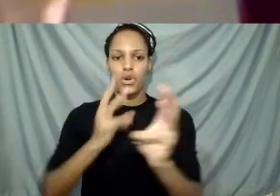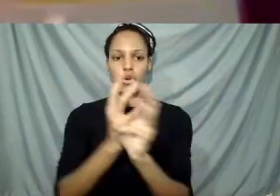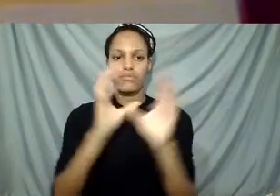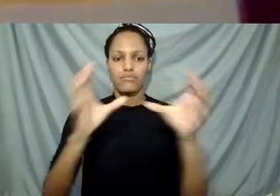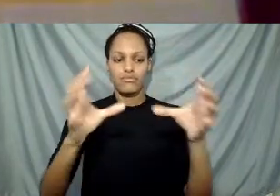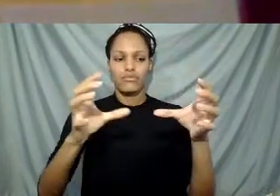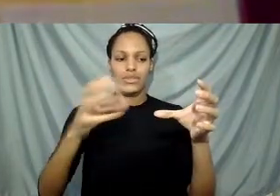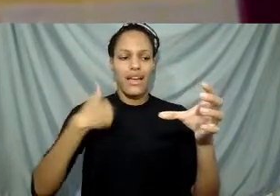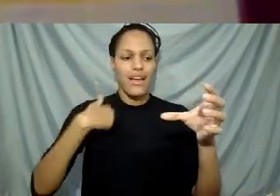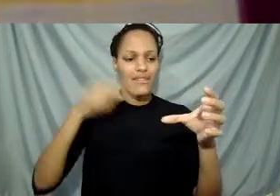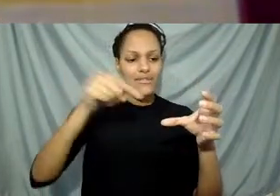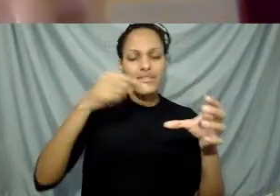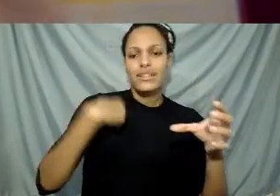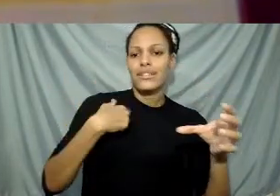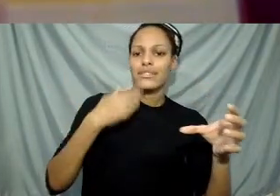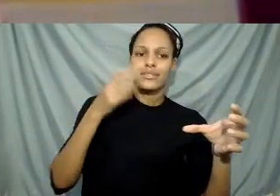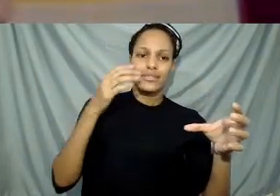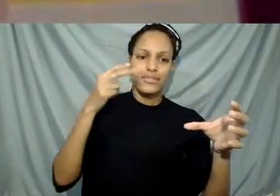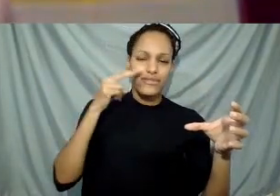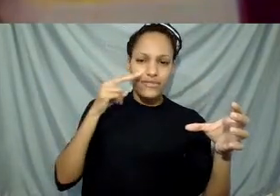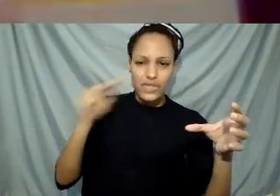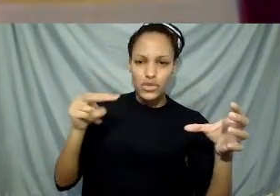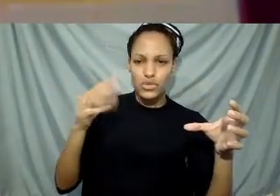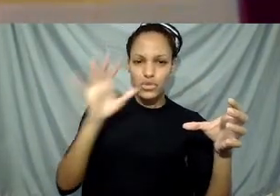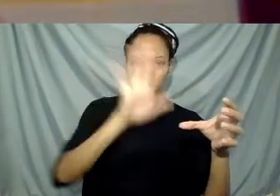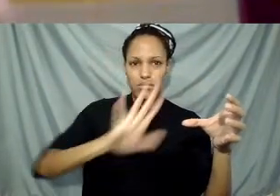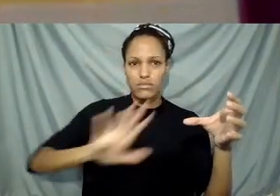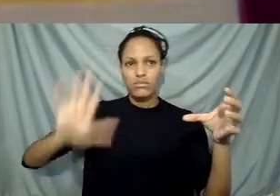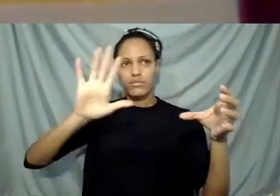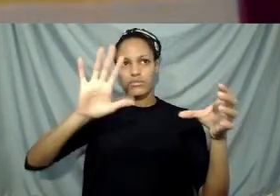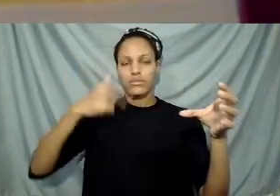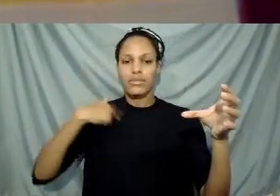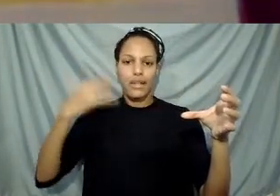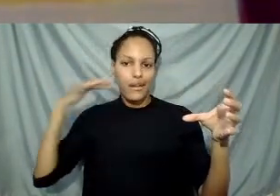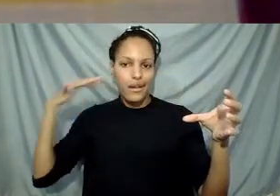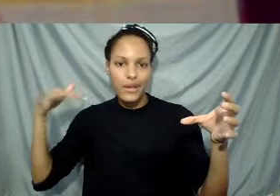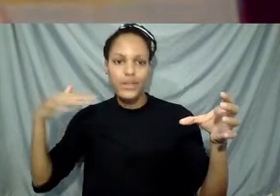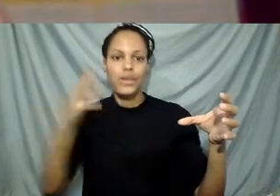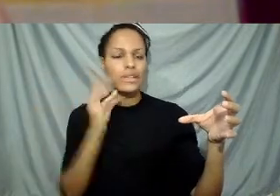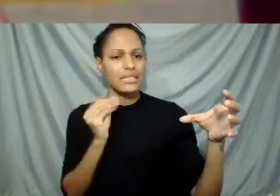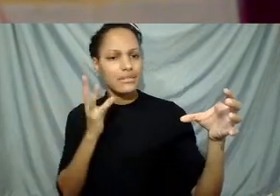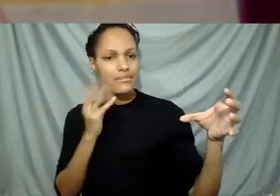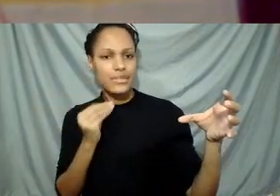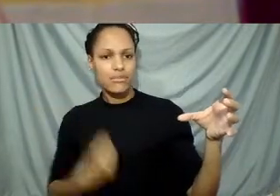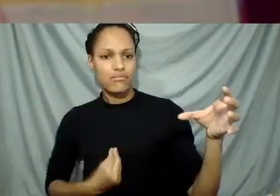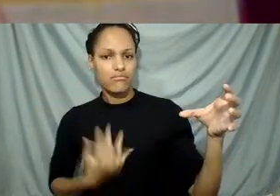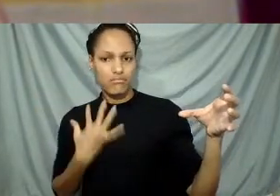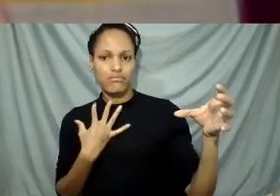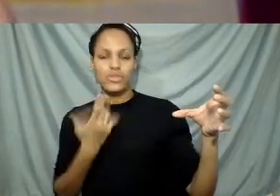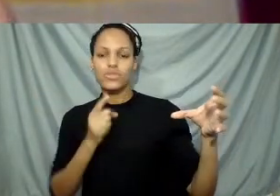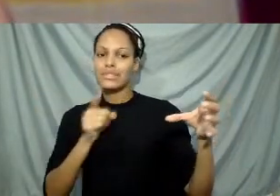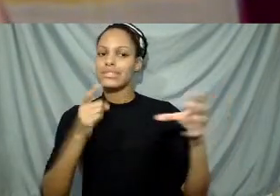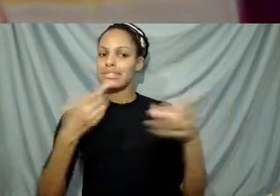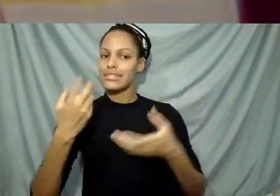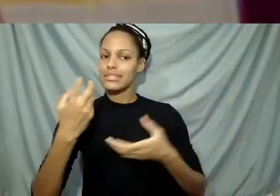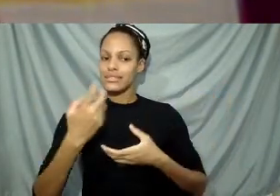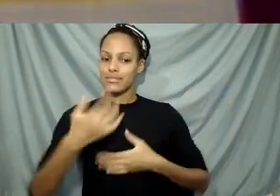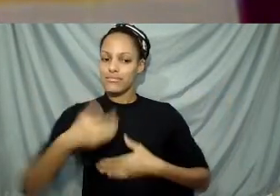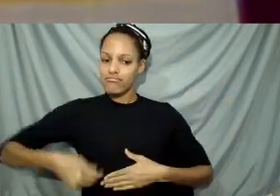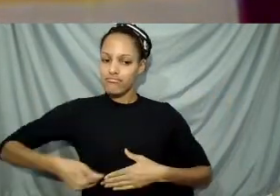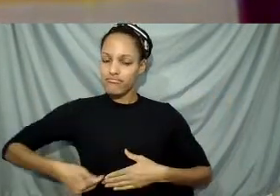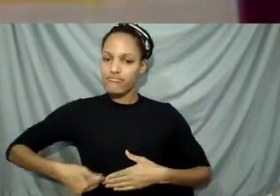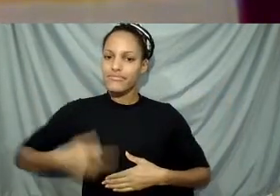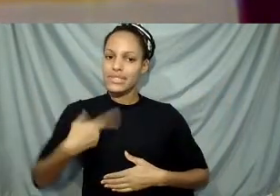audio experience where they're being challenged to really think and sit with a social issue.